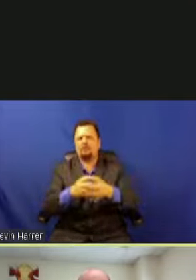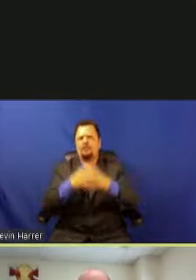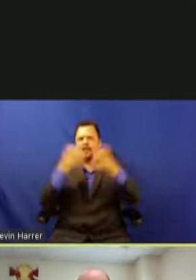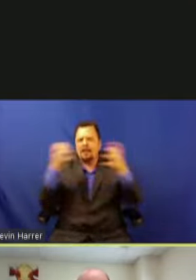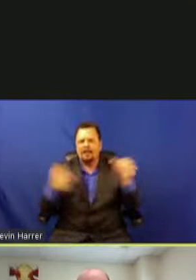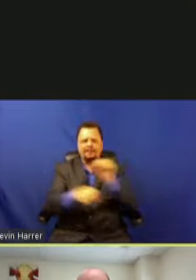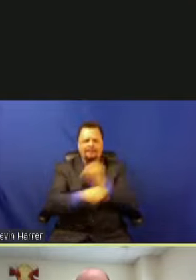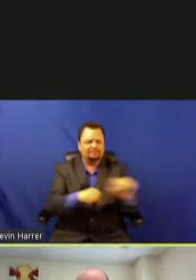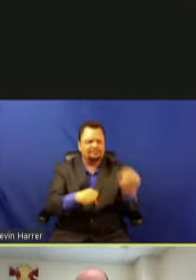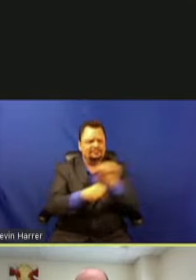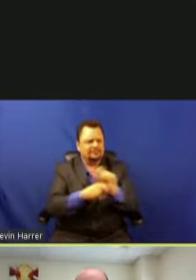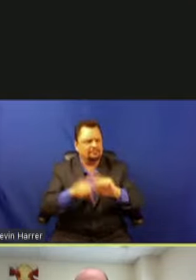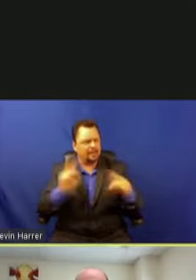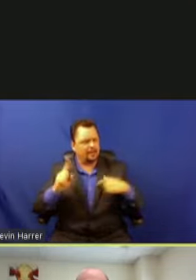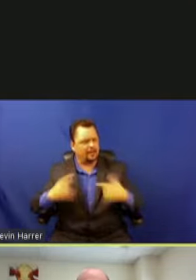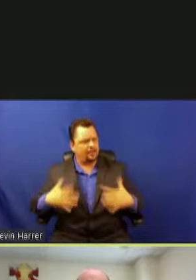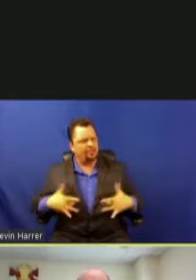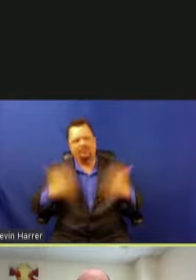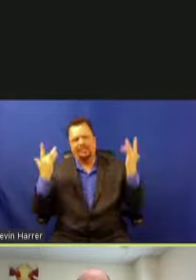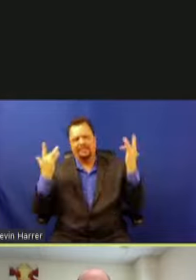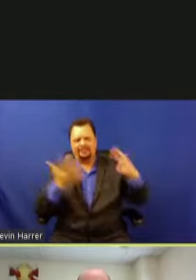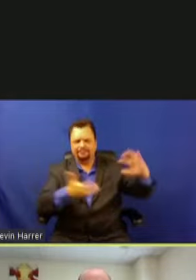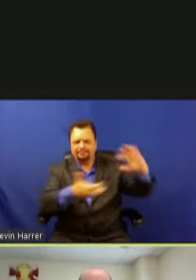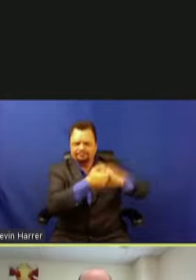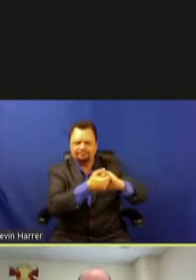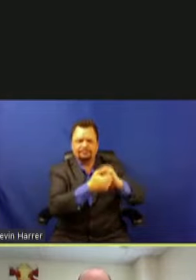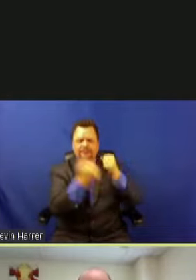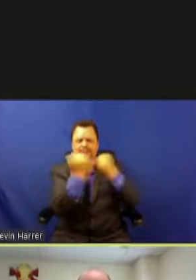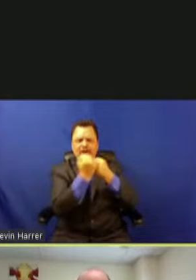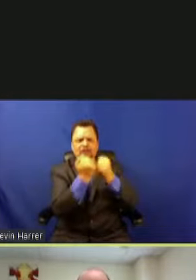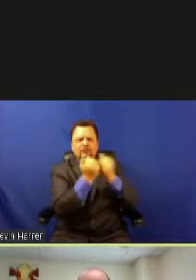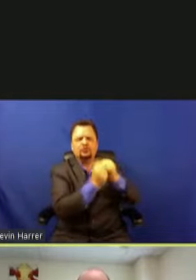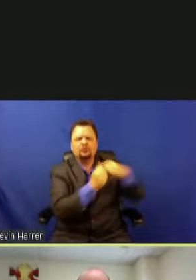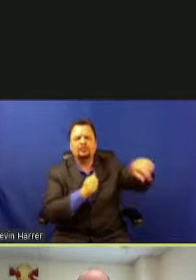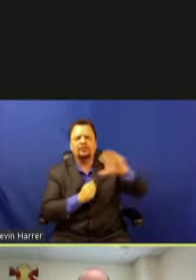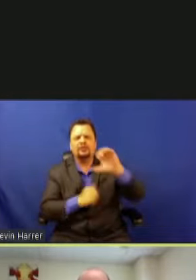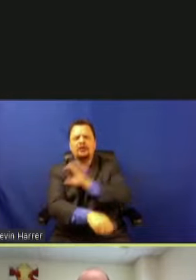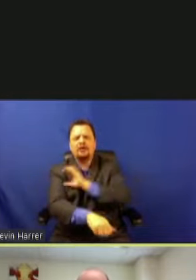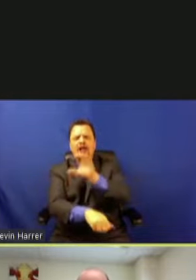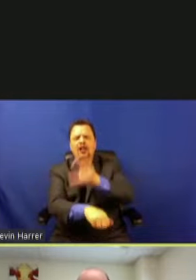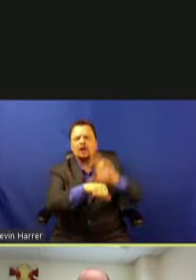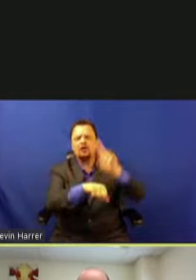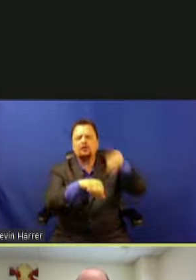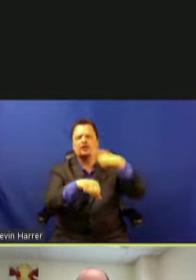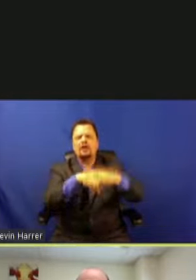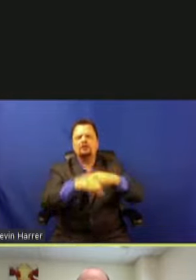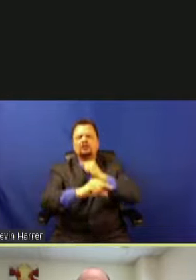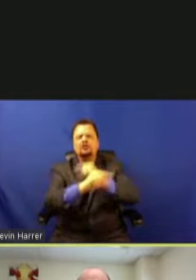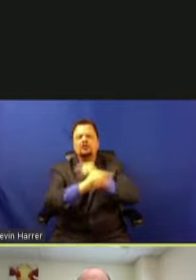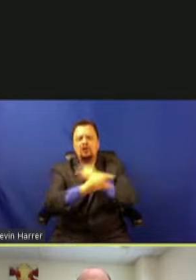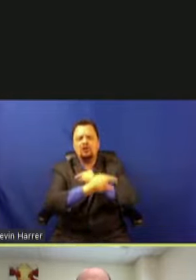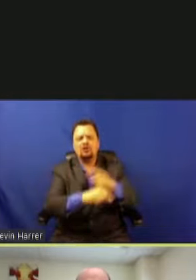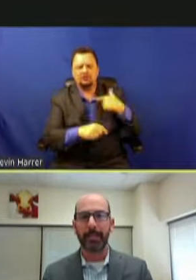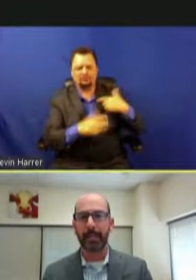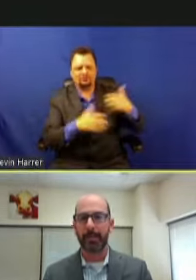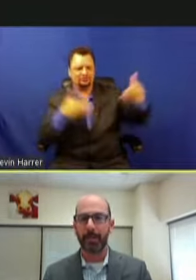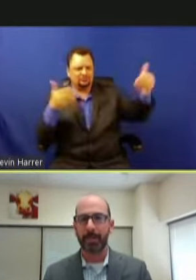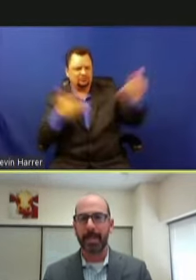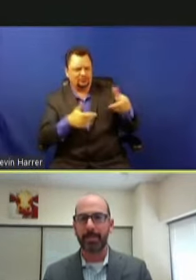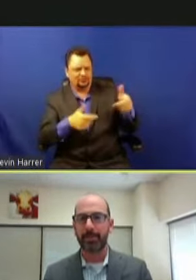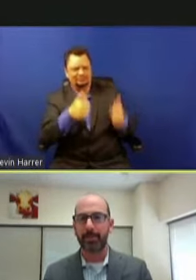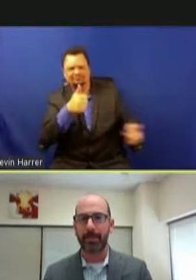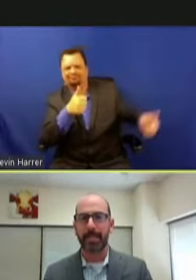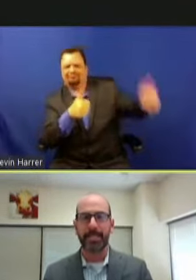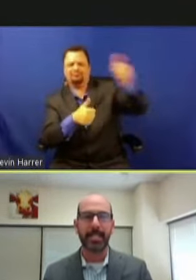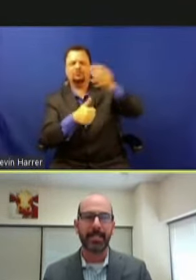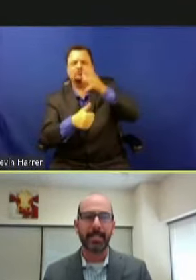our partners at the Colorado National Guard. And I'm proud today to introduce to you Lieutenant Colonel Jamie Piper, who will be leading our